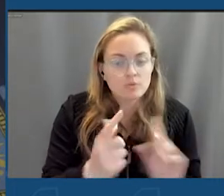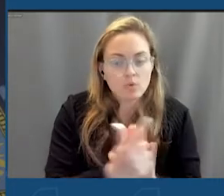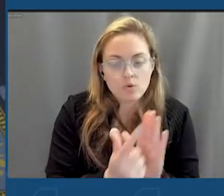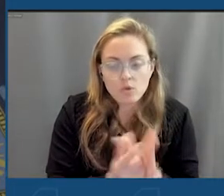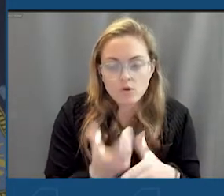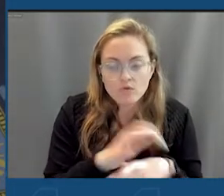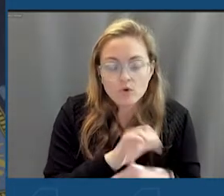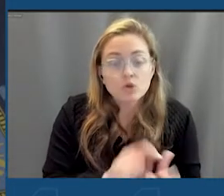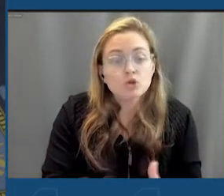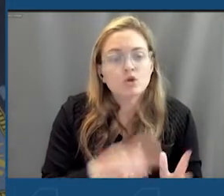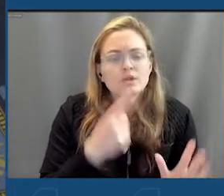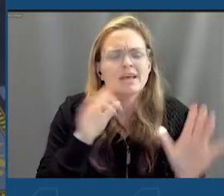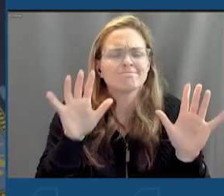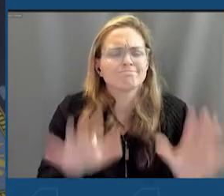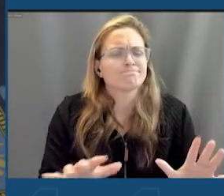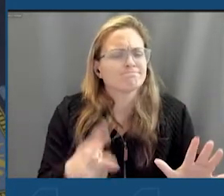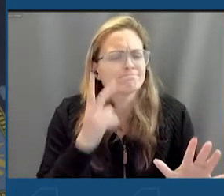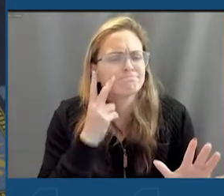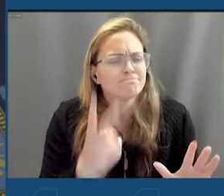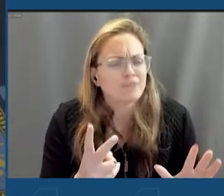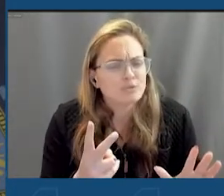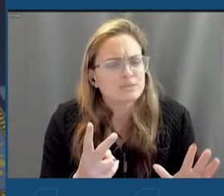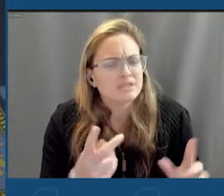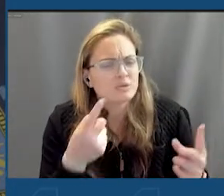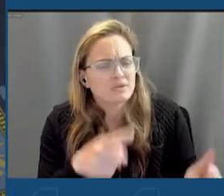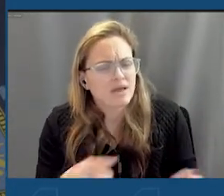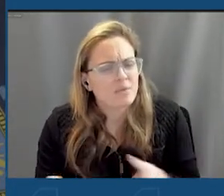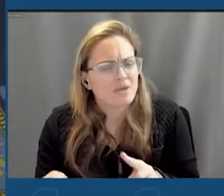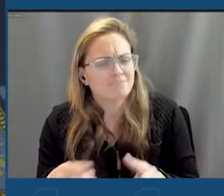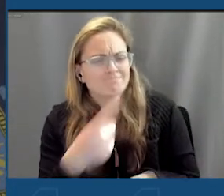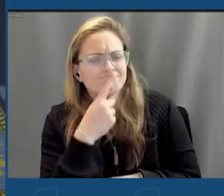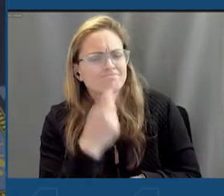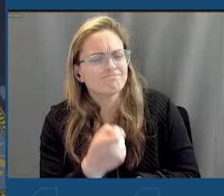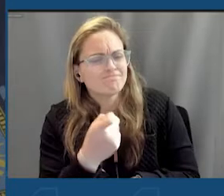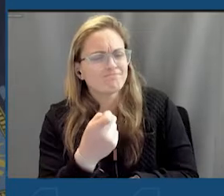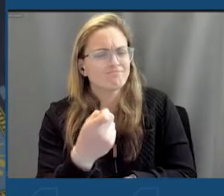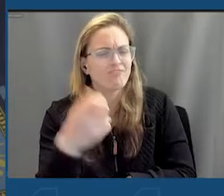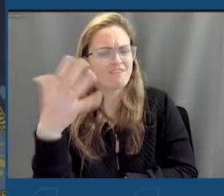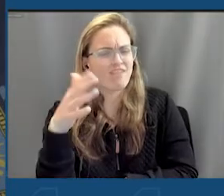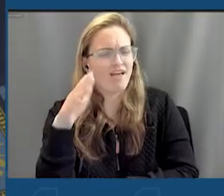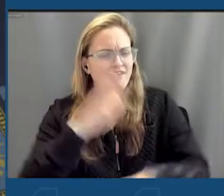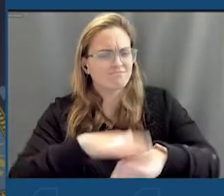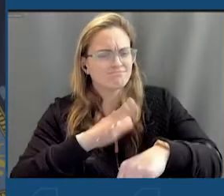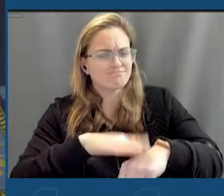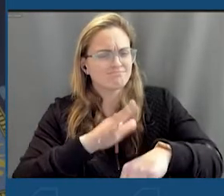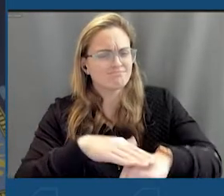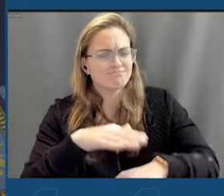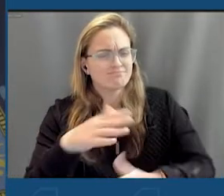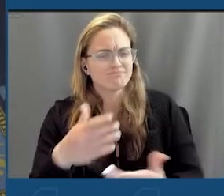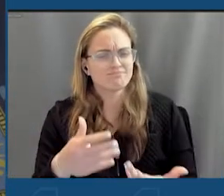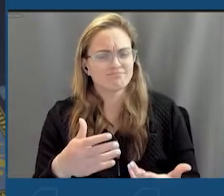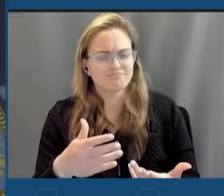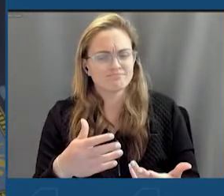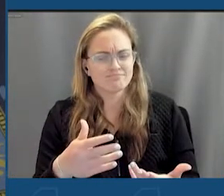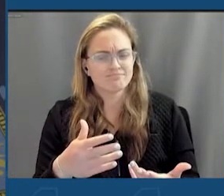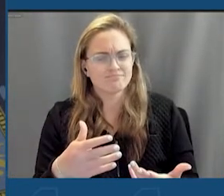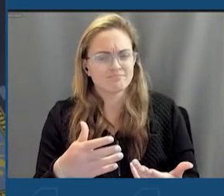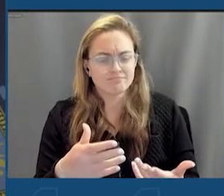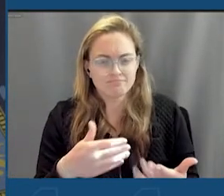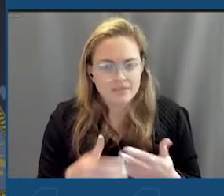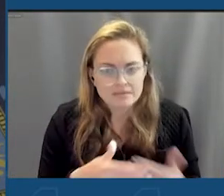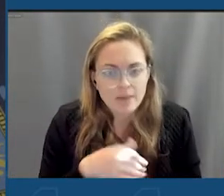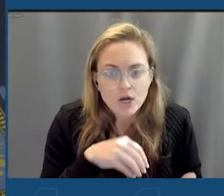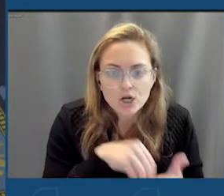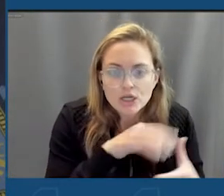starting to say, you know what, I'm seeing the signs. That's what a red flag is. A red flag goes up. That's a warning sign. It's a warning sign. Whether it's in a school,